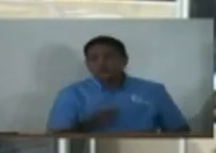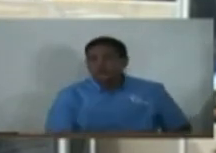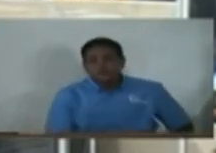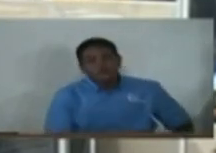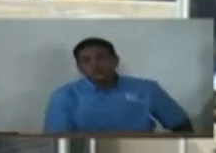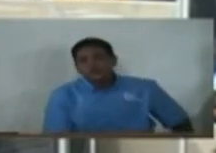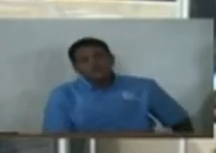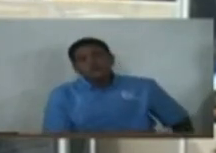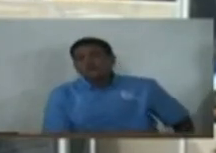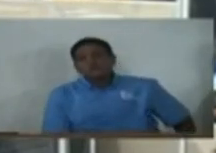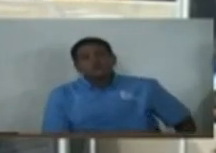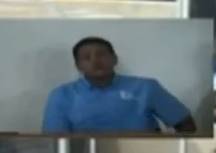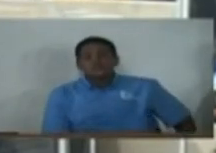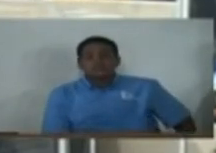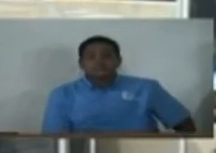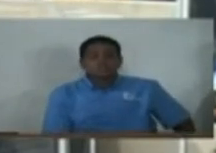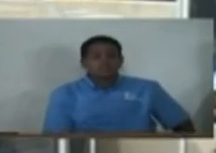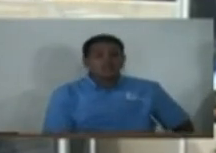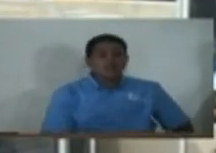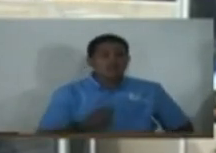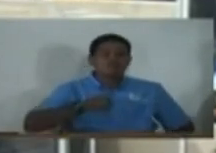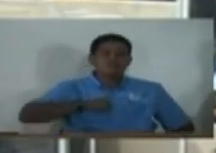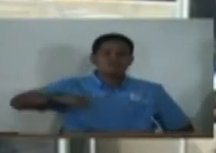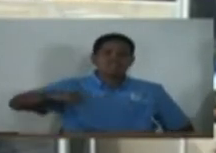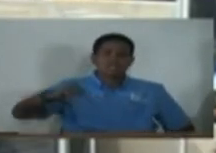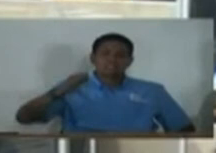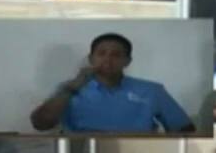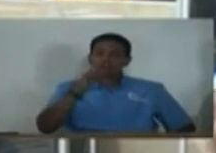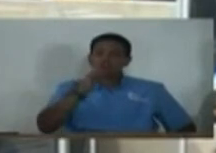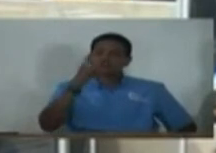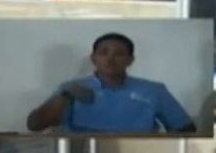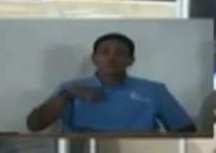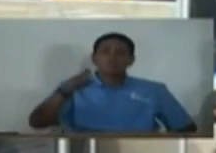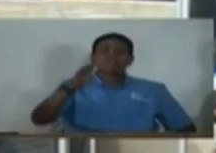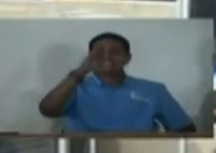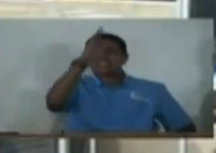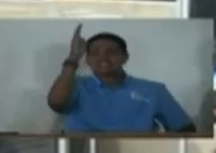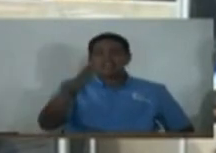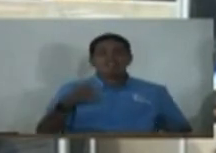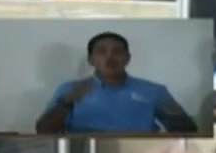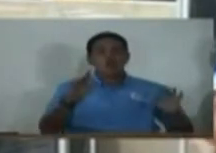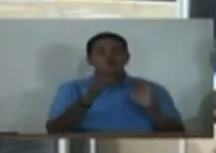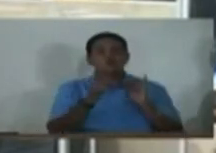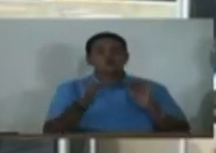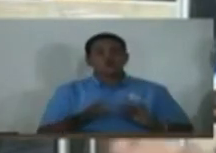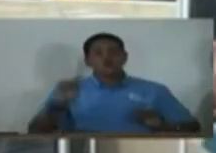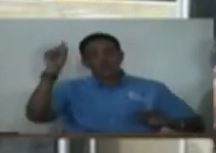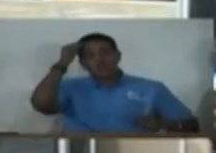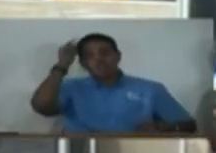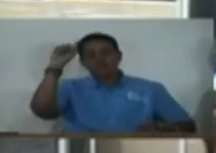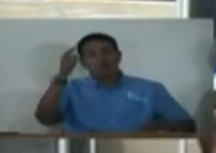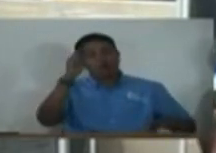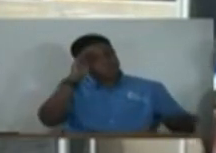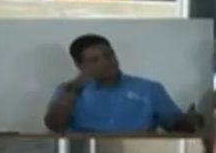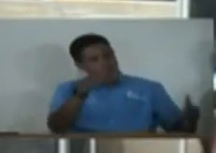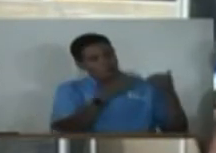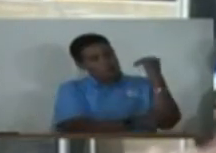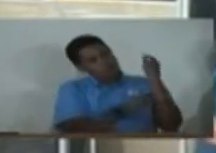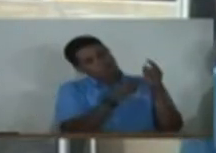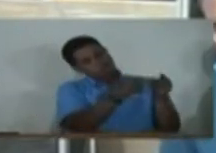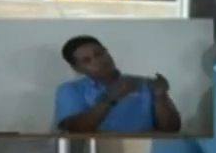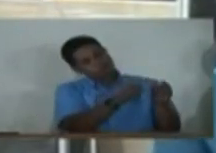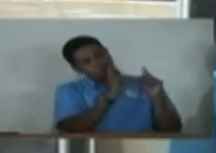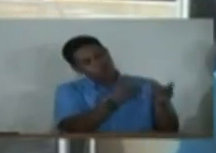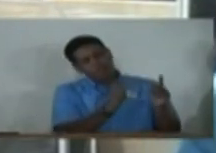that's not true. And that must be rejected. We must never allow the narrative that the government is just targeting one set of people.